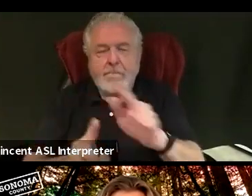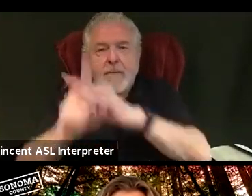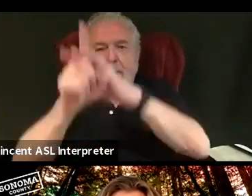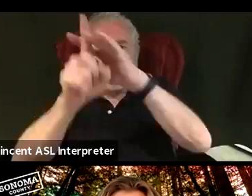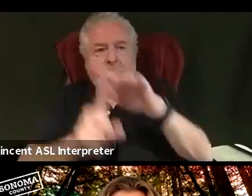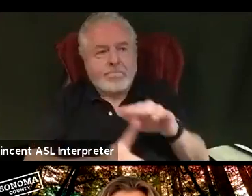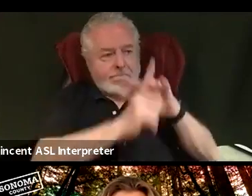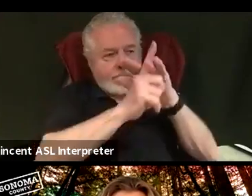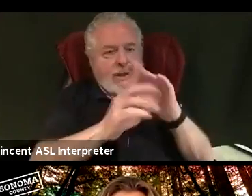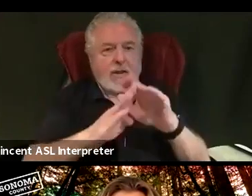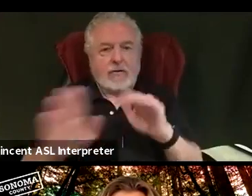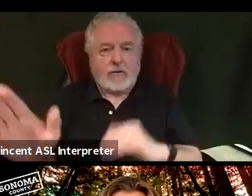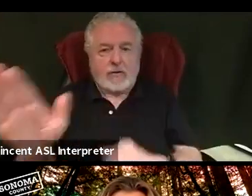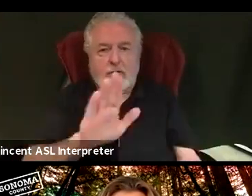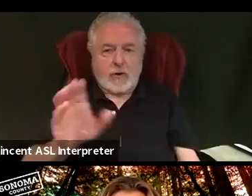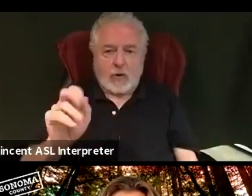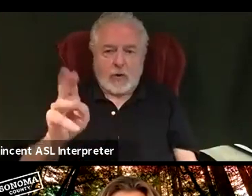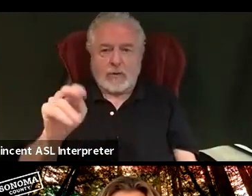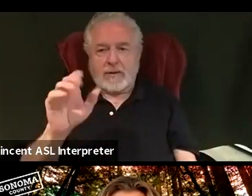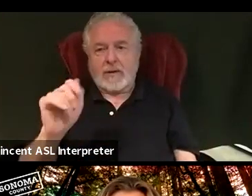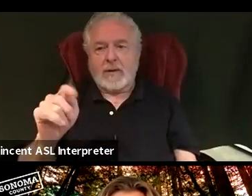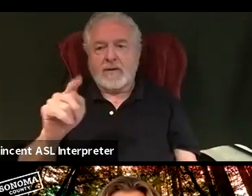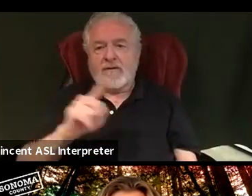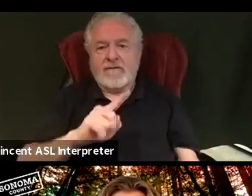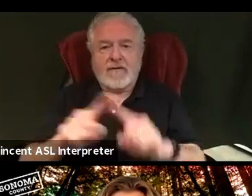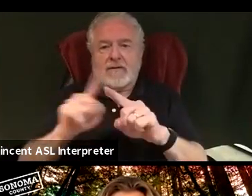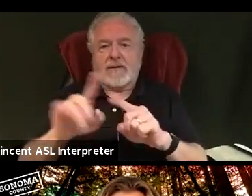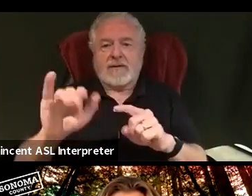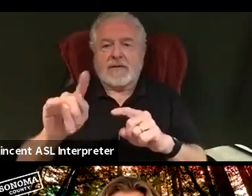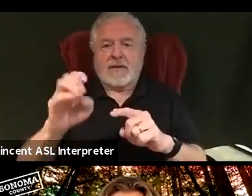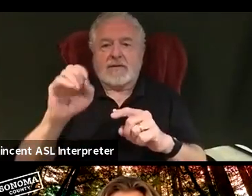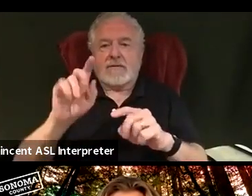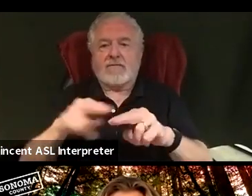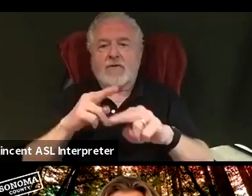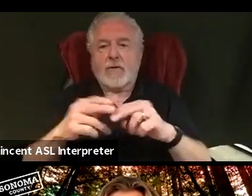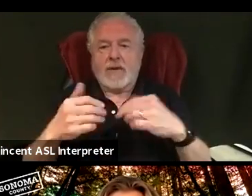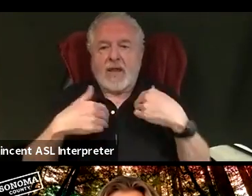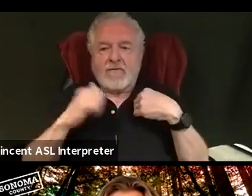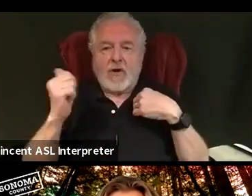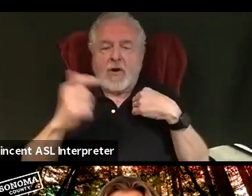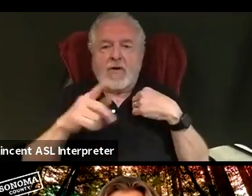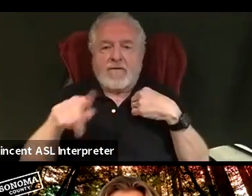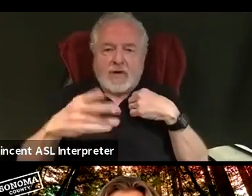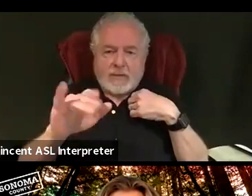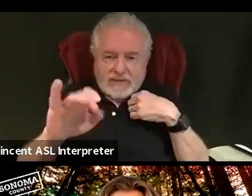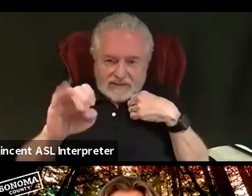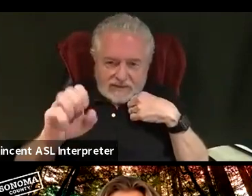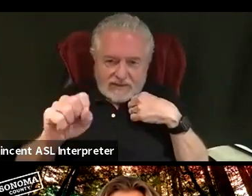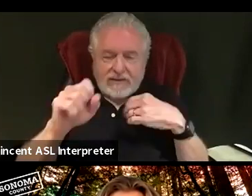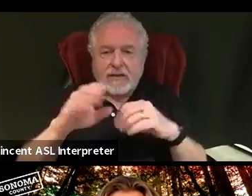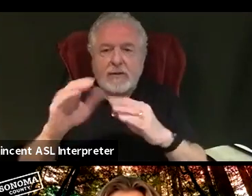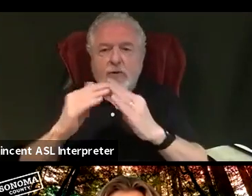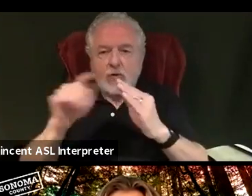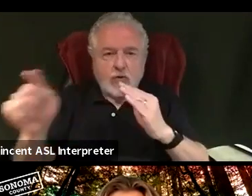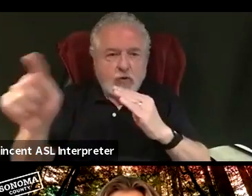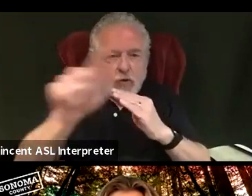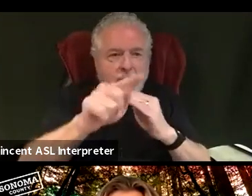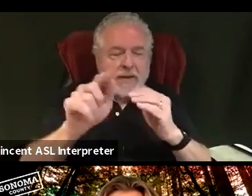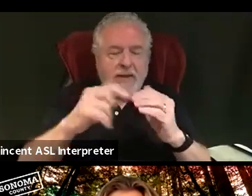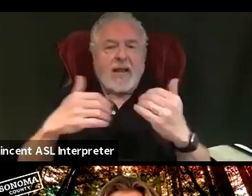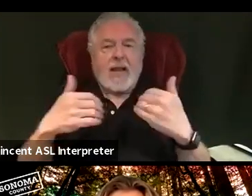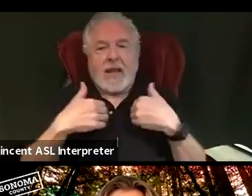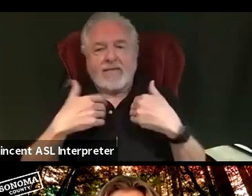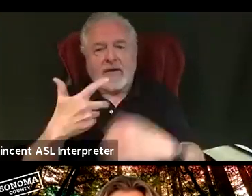events on their own at various sites. And of course, we have all of the pharmacies that are in the community that do